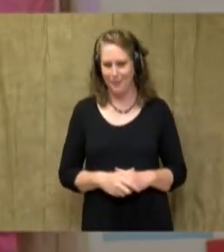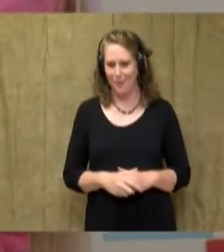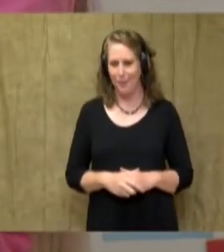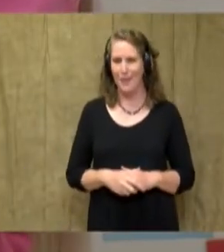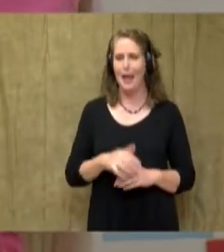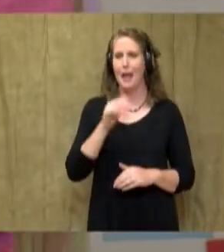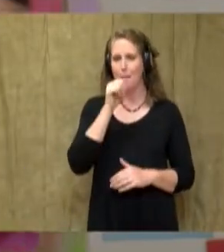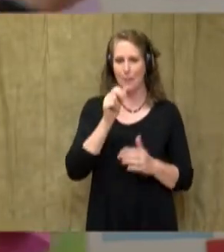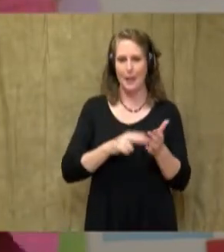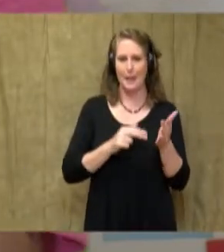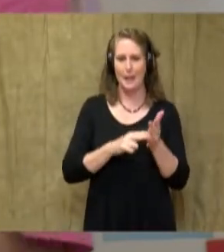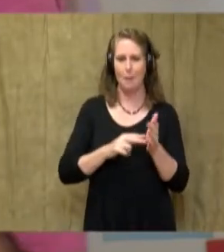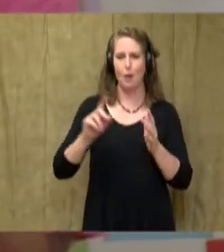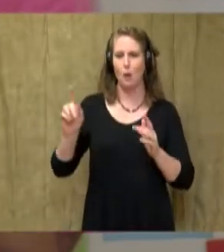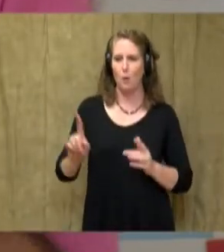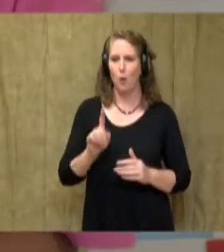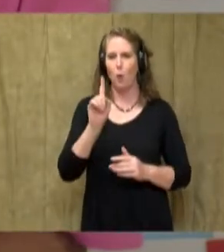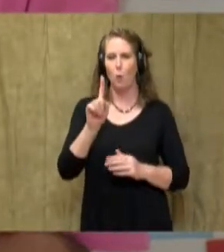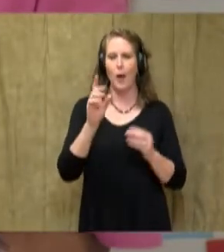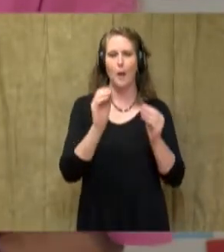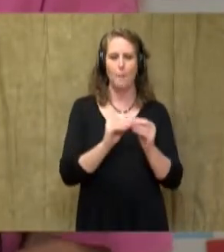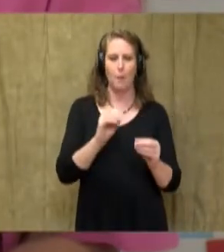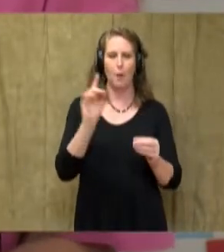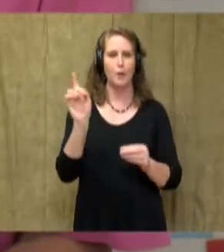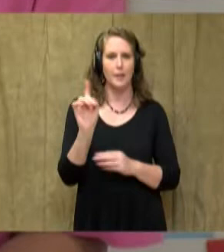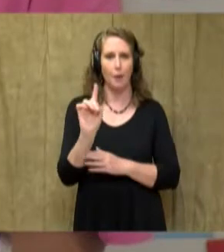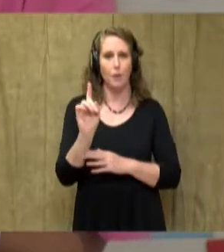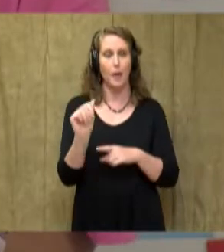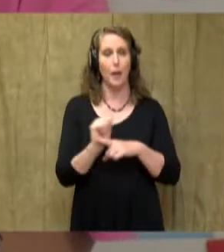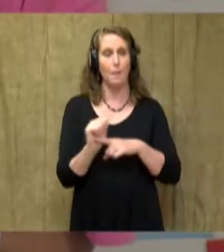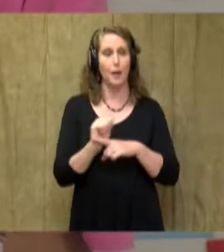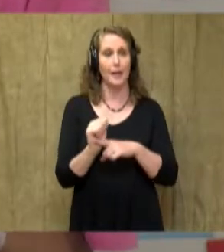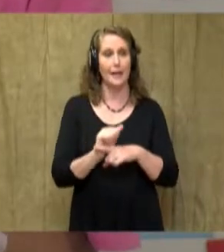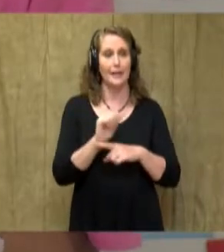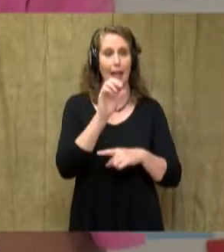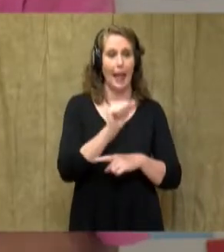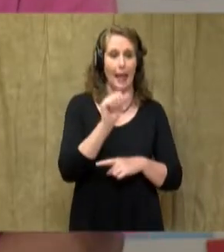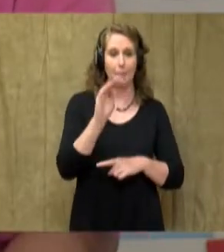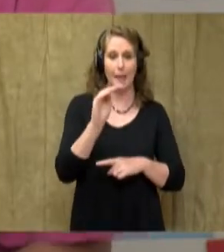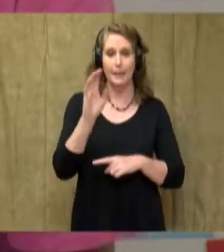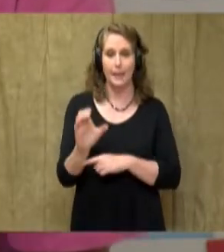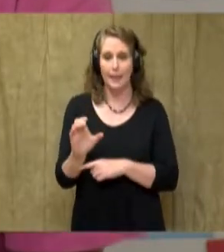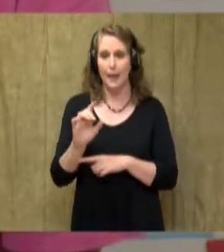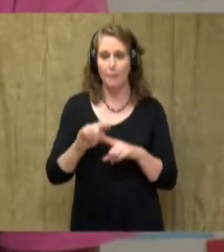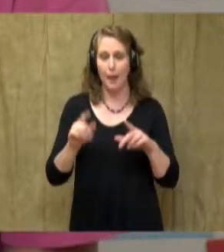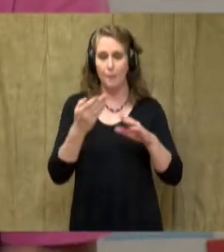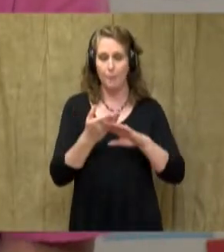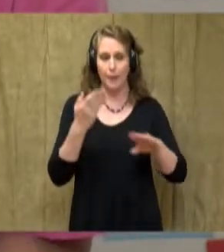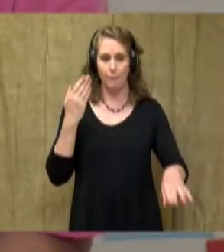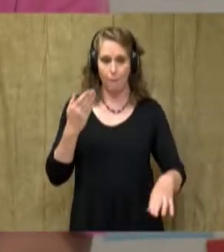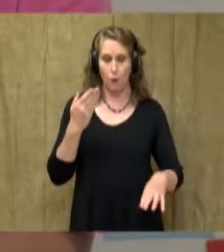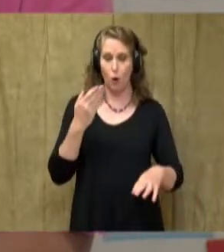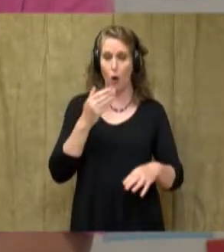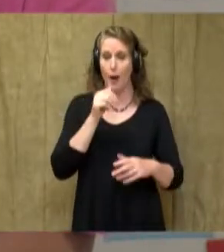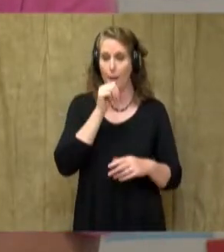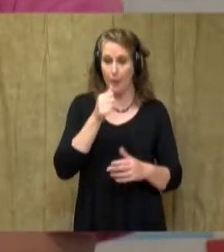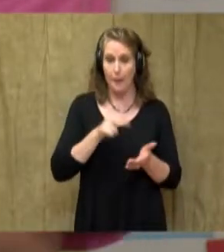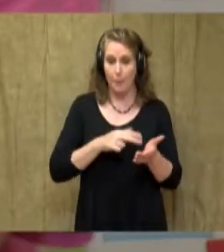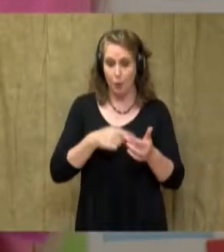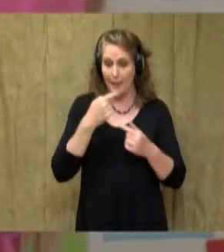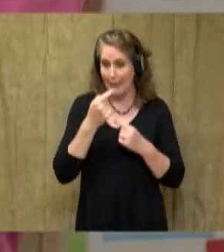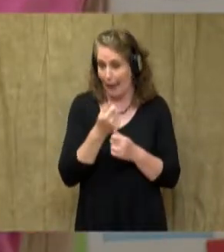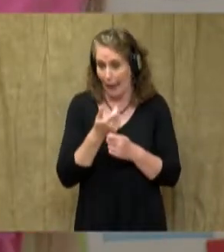Peanut Butter walked up to one more someone who was practicing his ABCs. But before he could open his